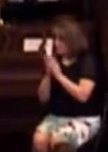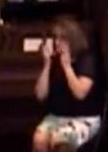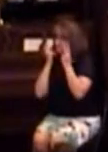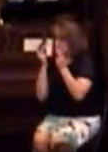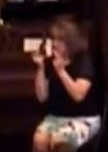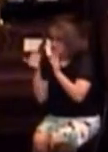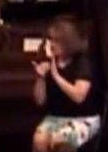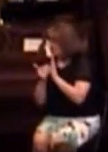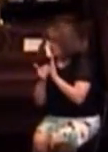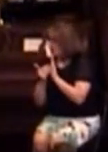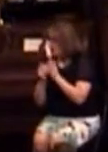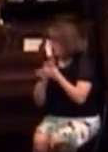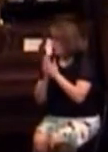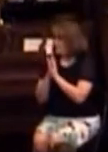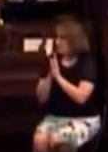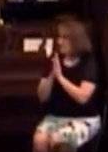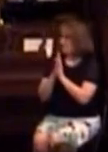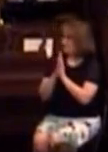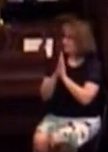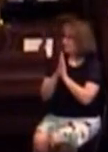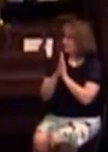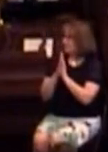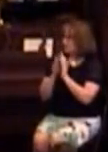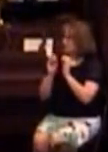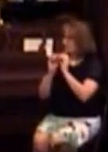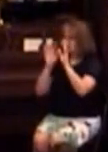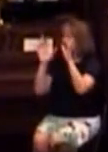along behind Jesus. Now, think about that for a moment.